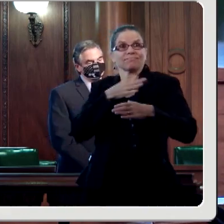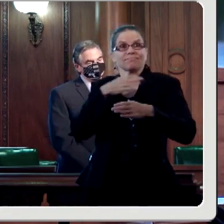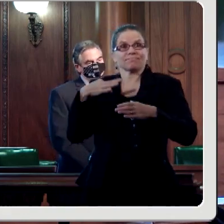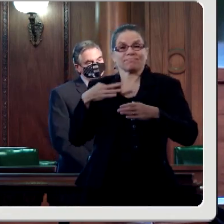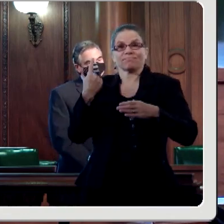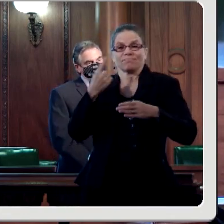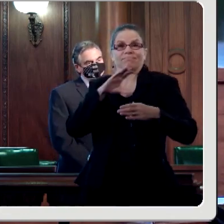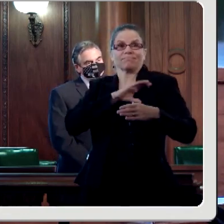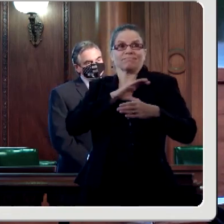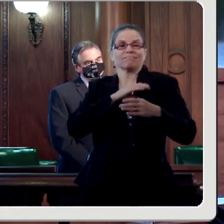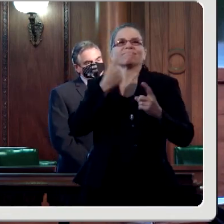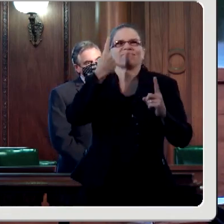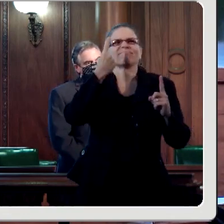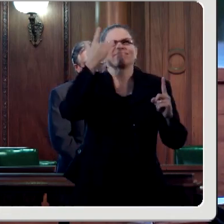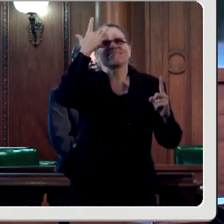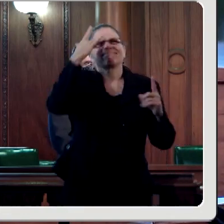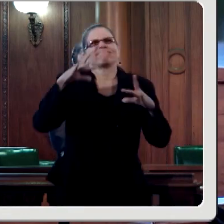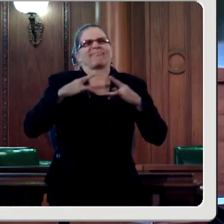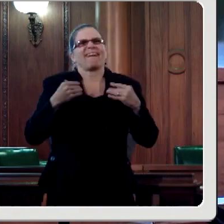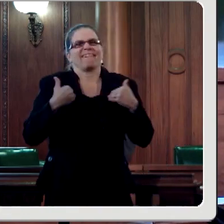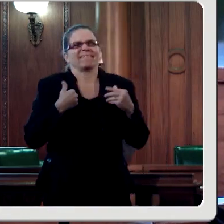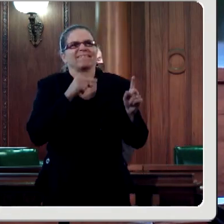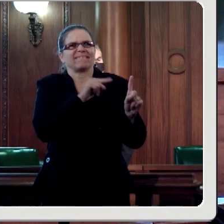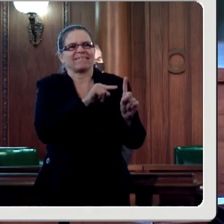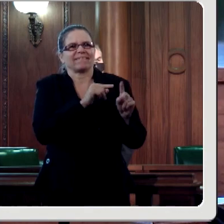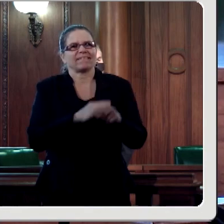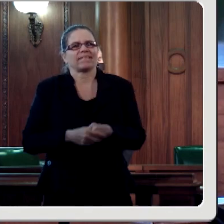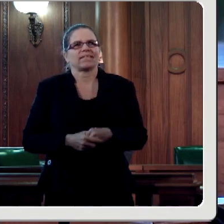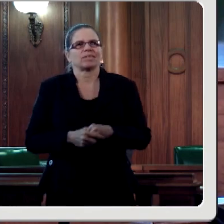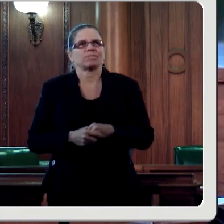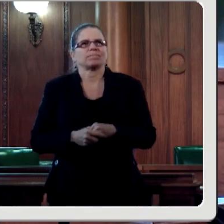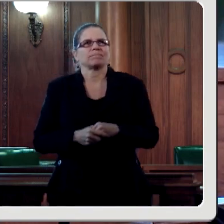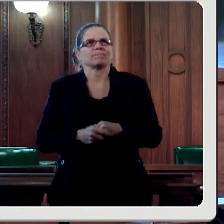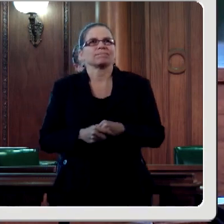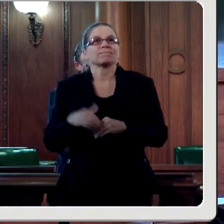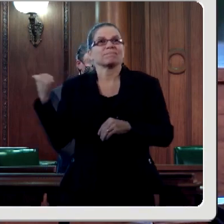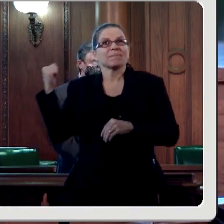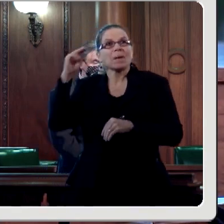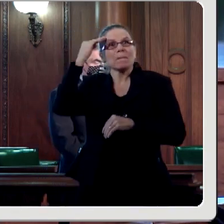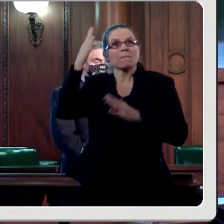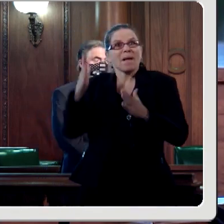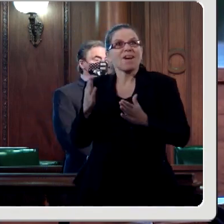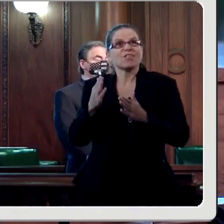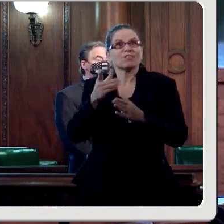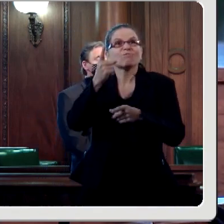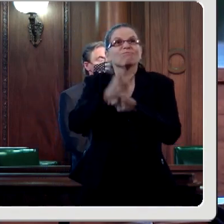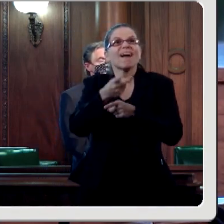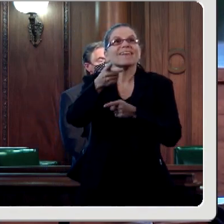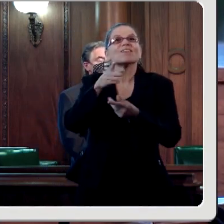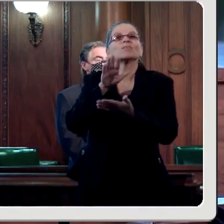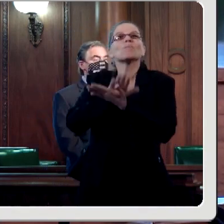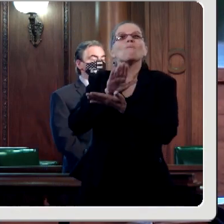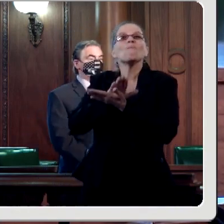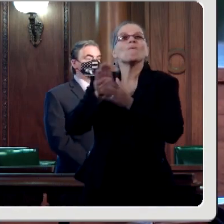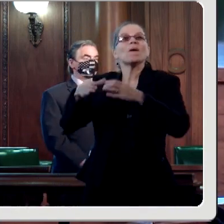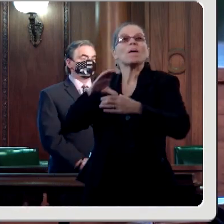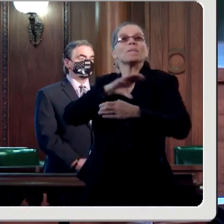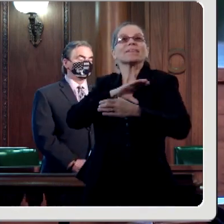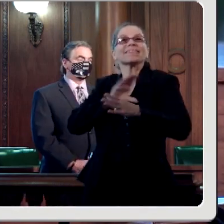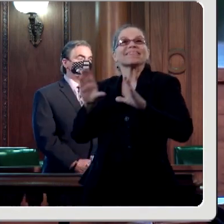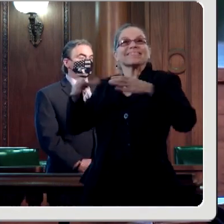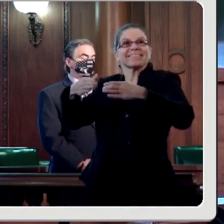virus, and we were, as the mayor stated, we were able to start our police academy yesterday. So we